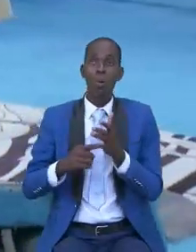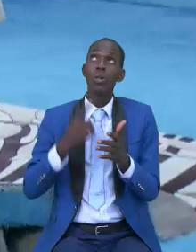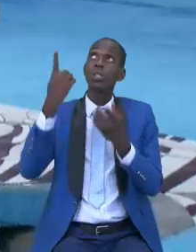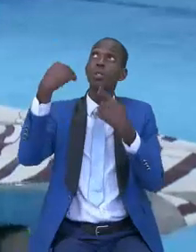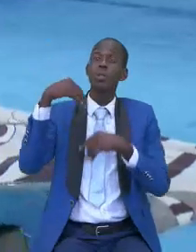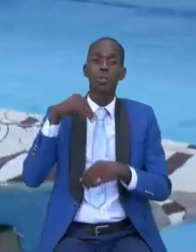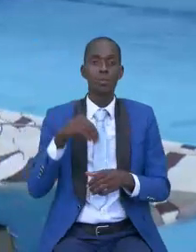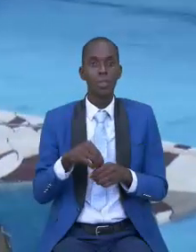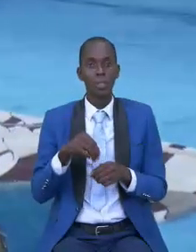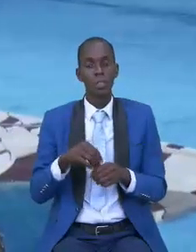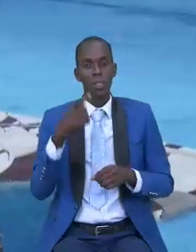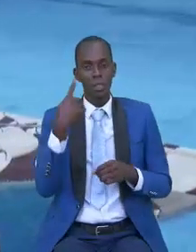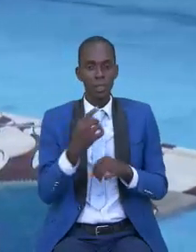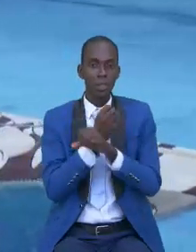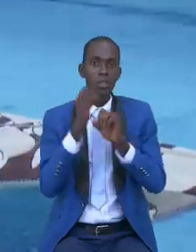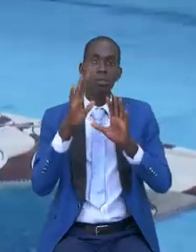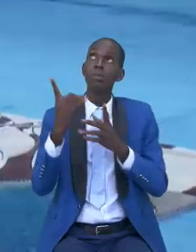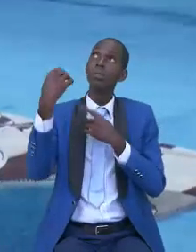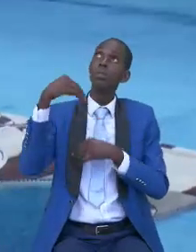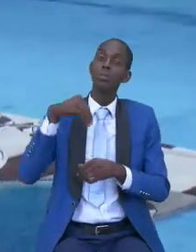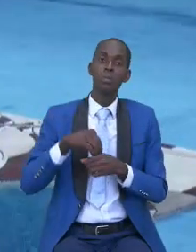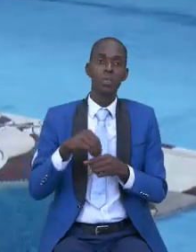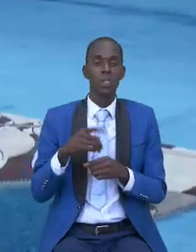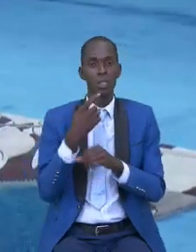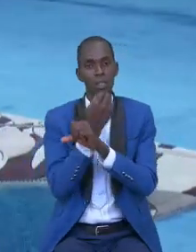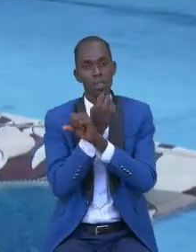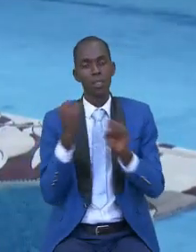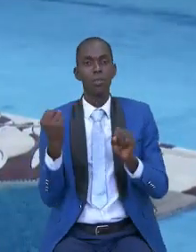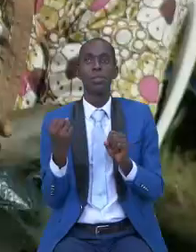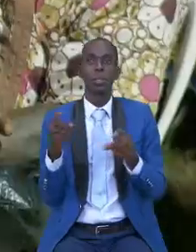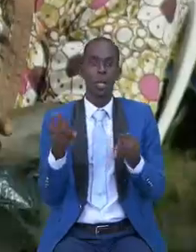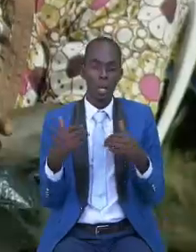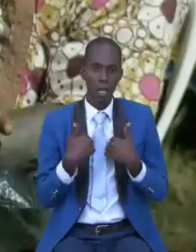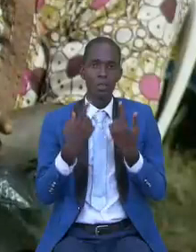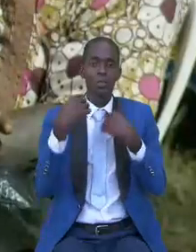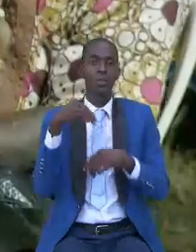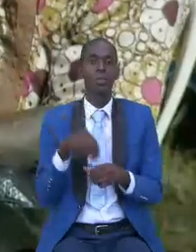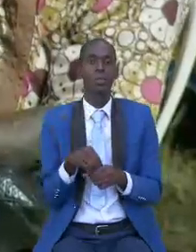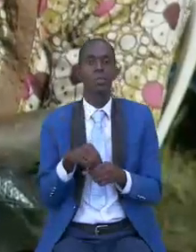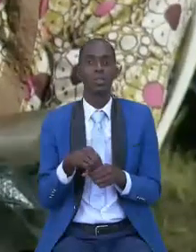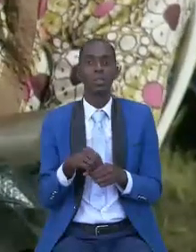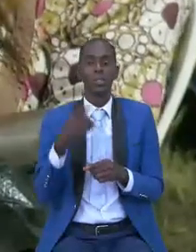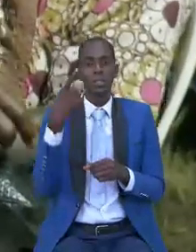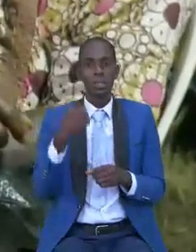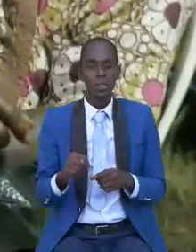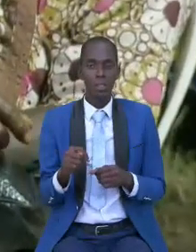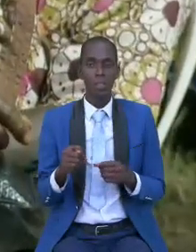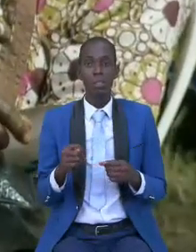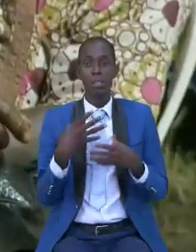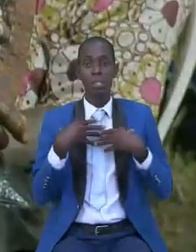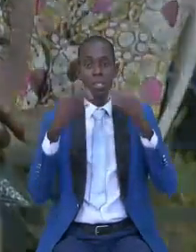in, the Savior comes in, salvation has come in. The healer comes